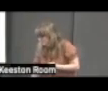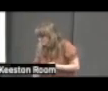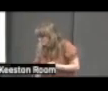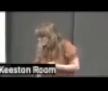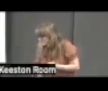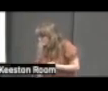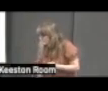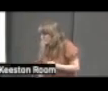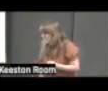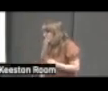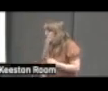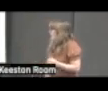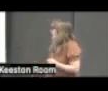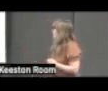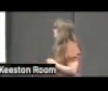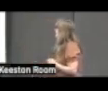And